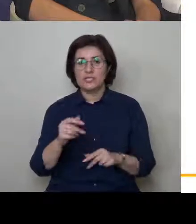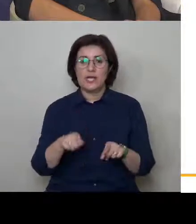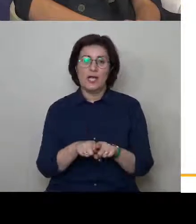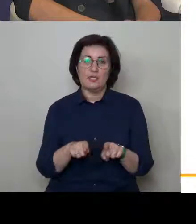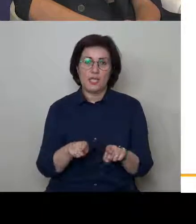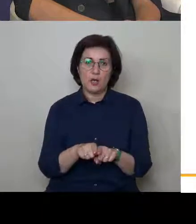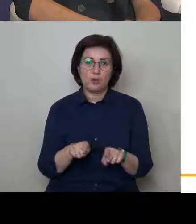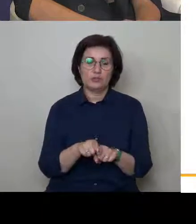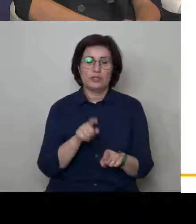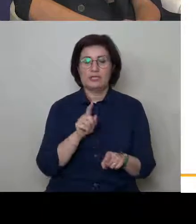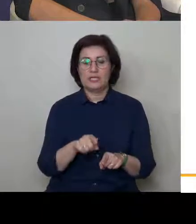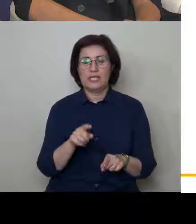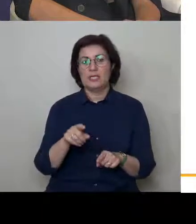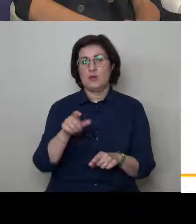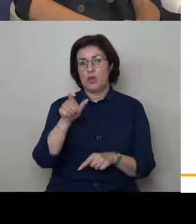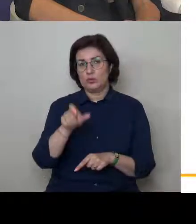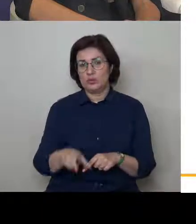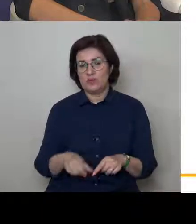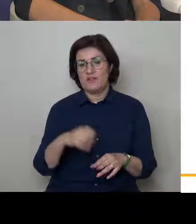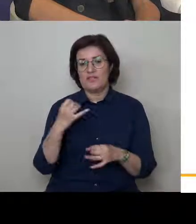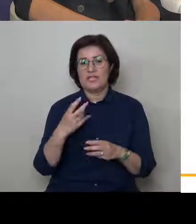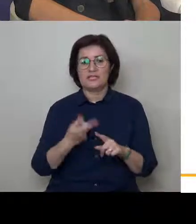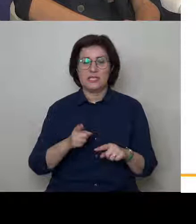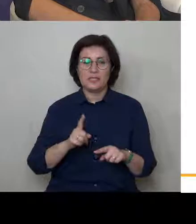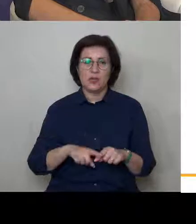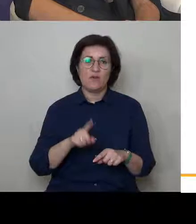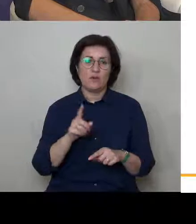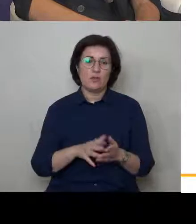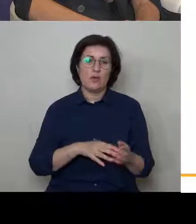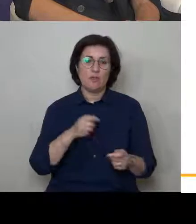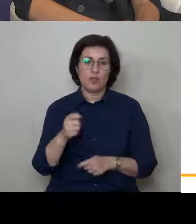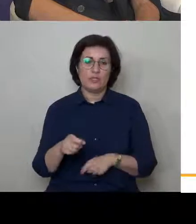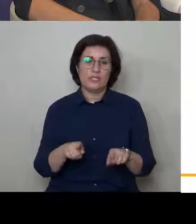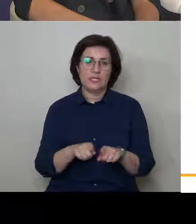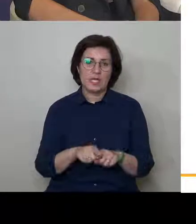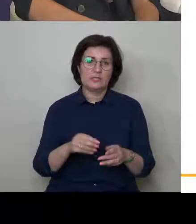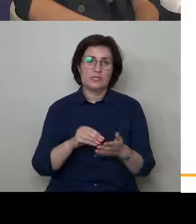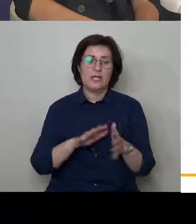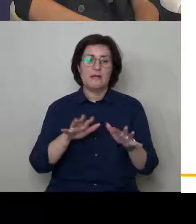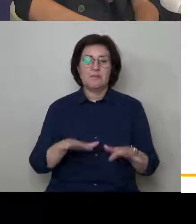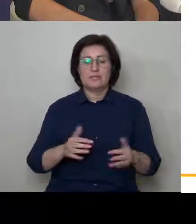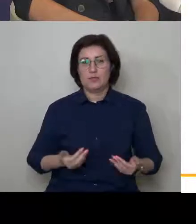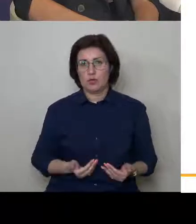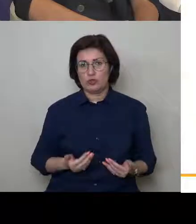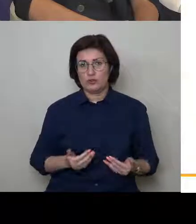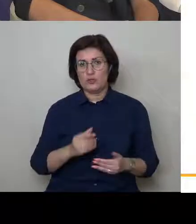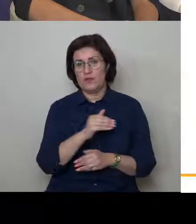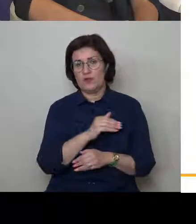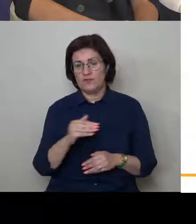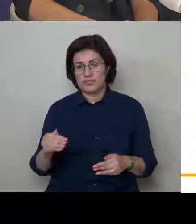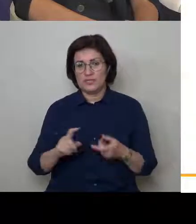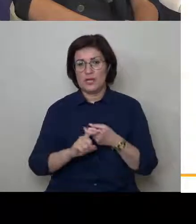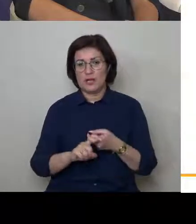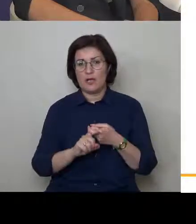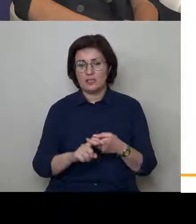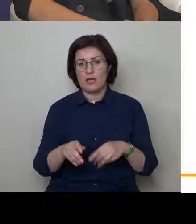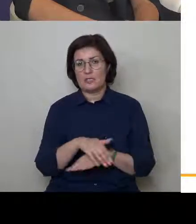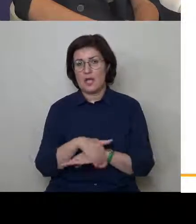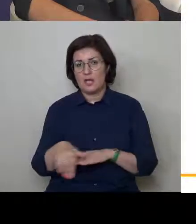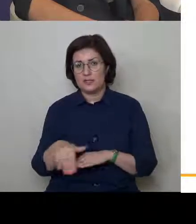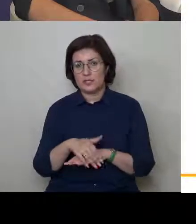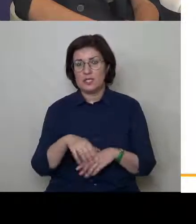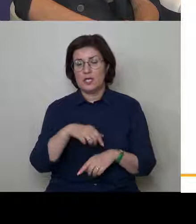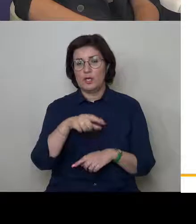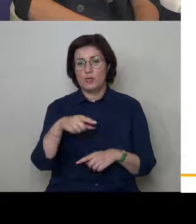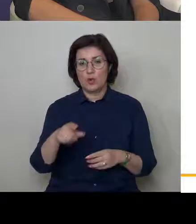the complainant mentioned, as well as the person in whose interest it has been filed, as well as the address,